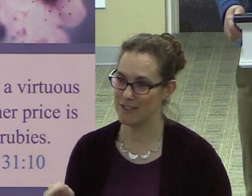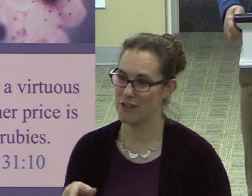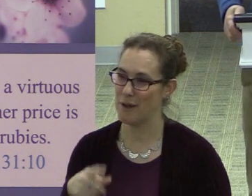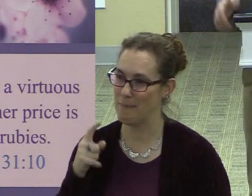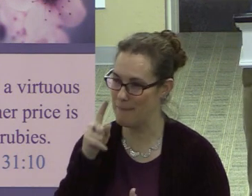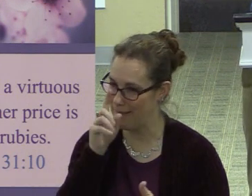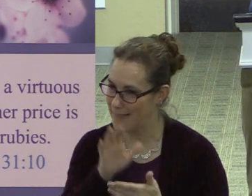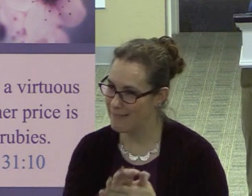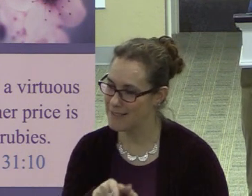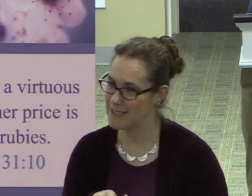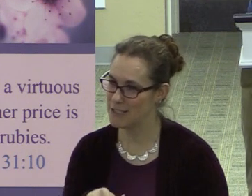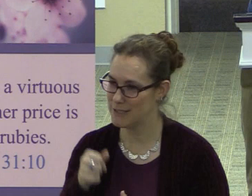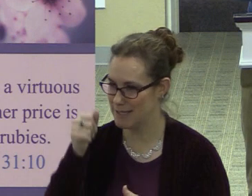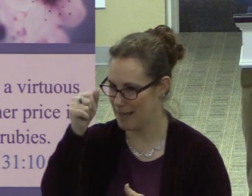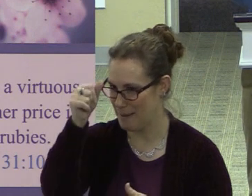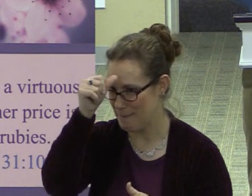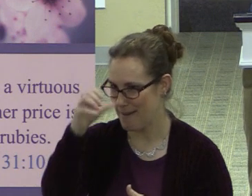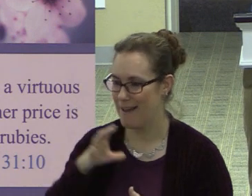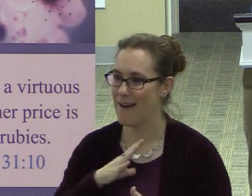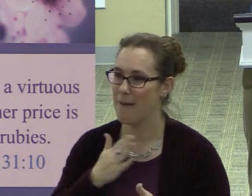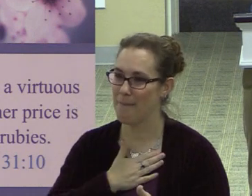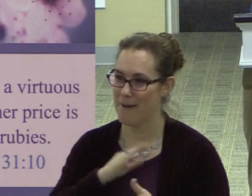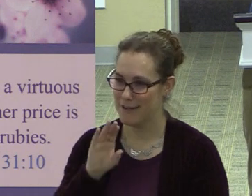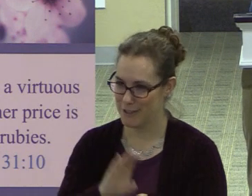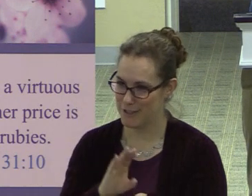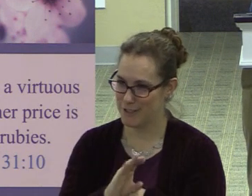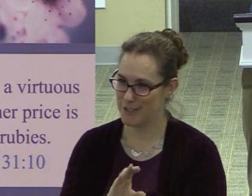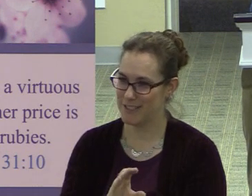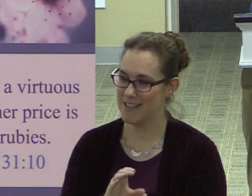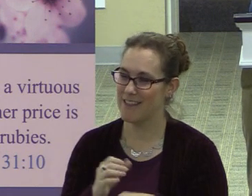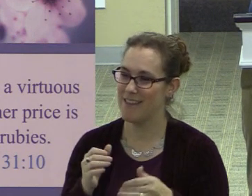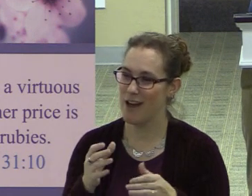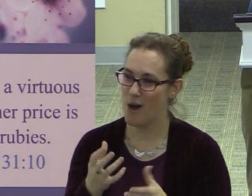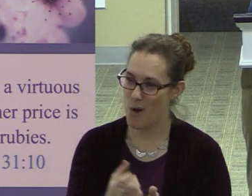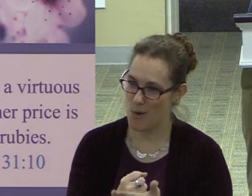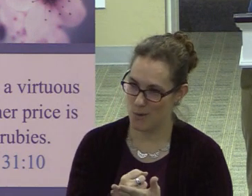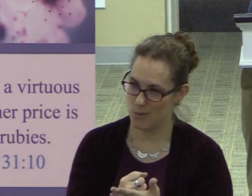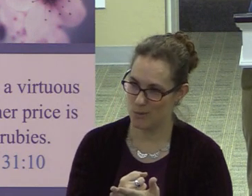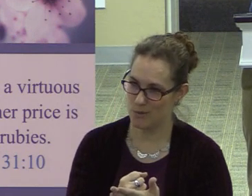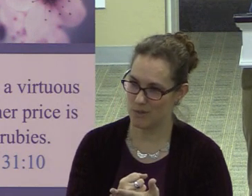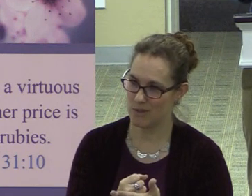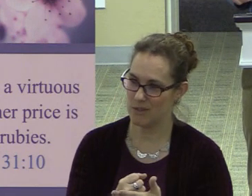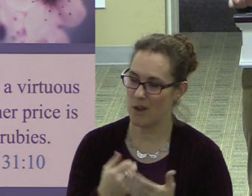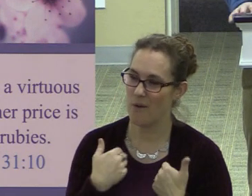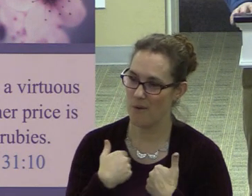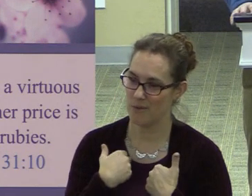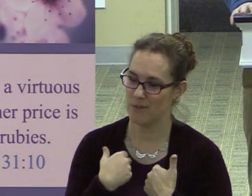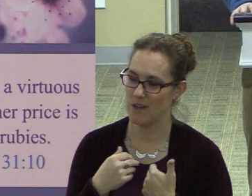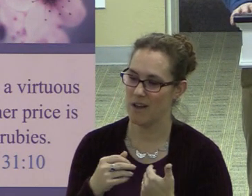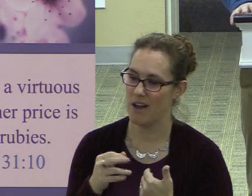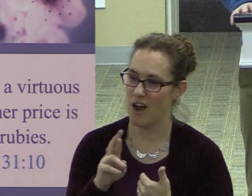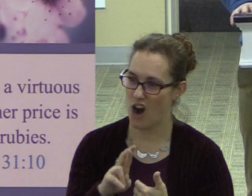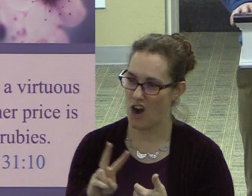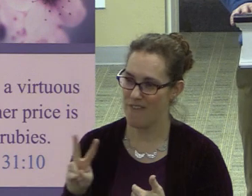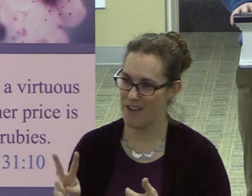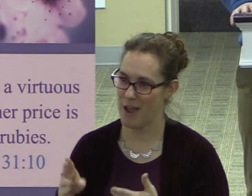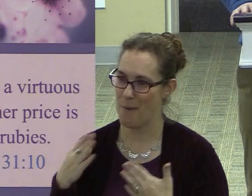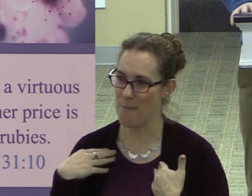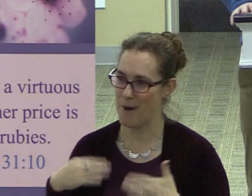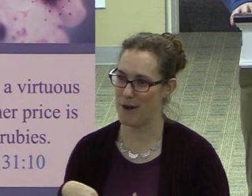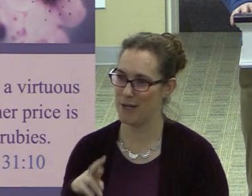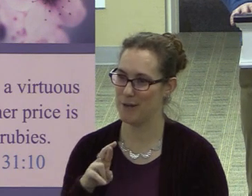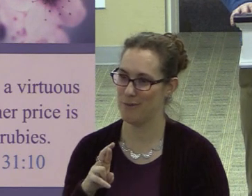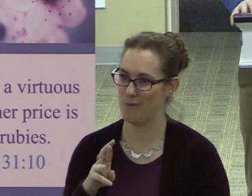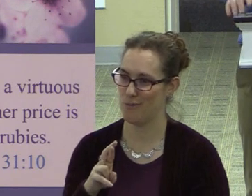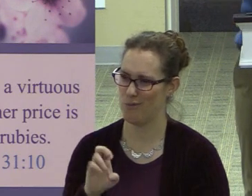this. He goes, there's a guy in my church that owns an RV body repair shop. He said, I'll take you there in the